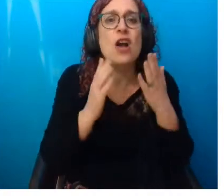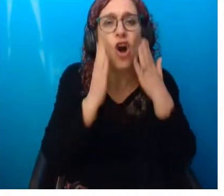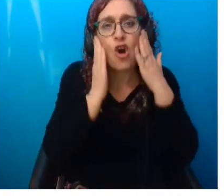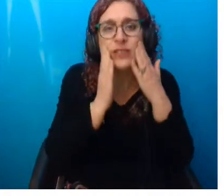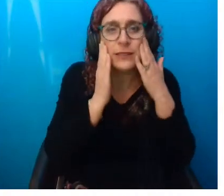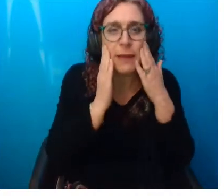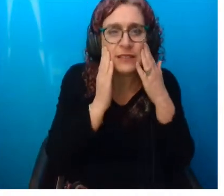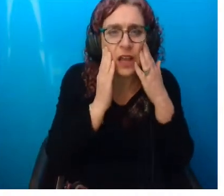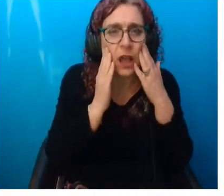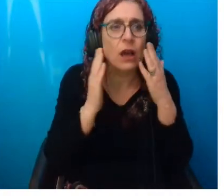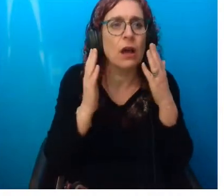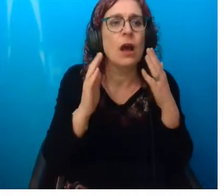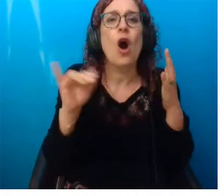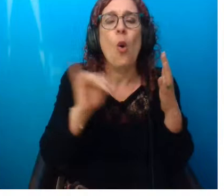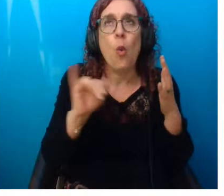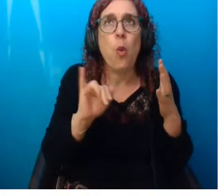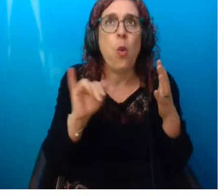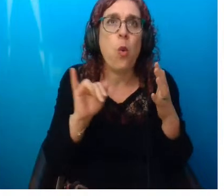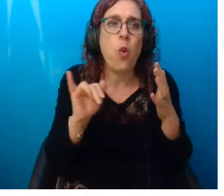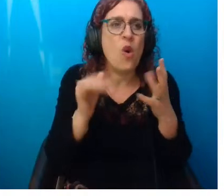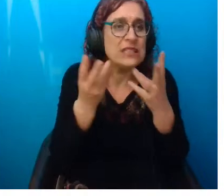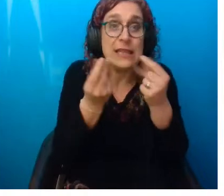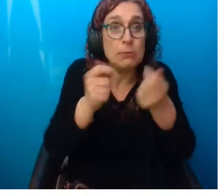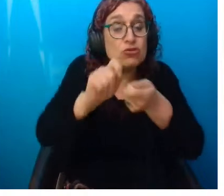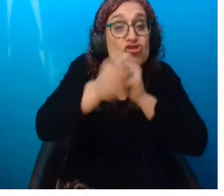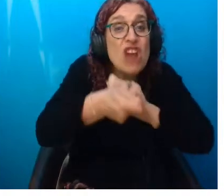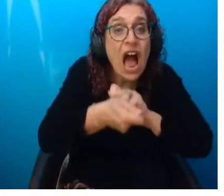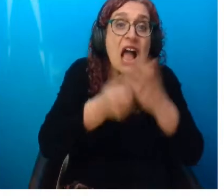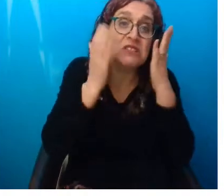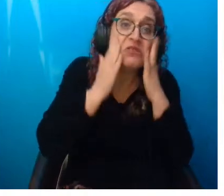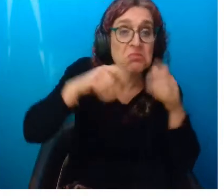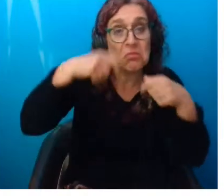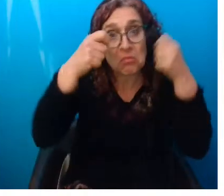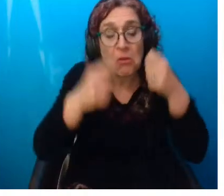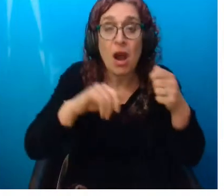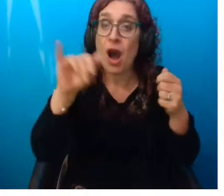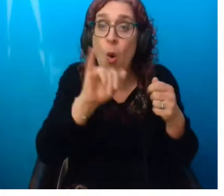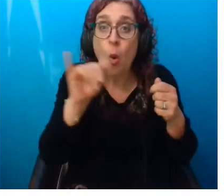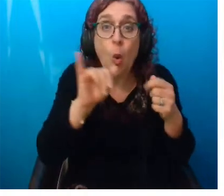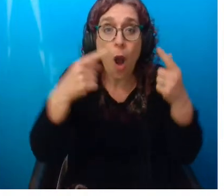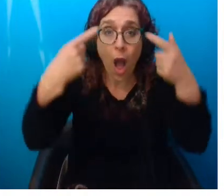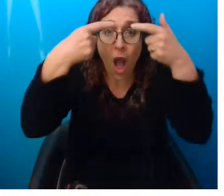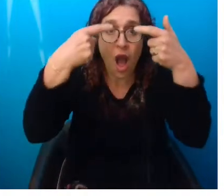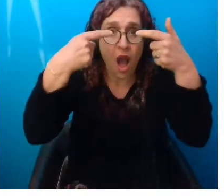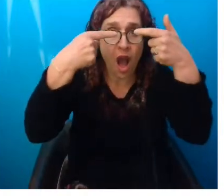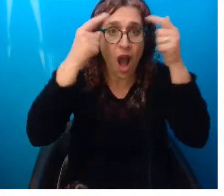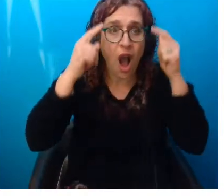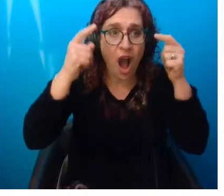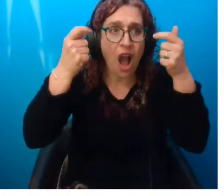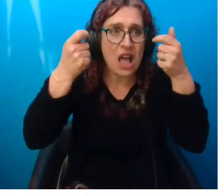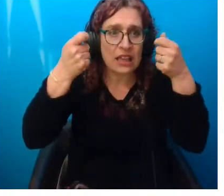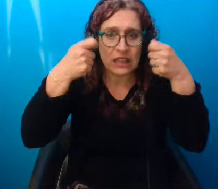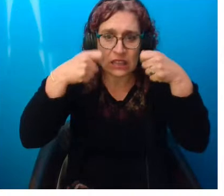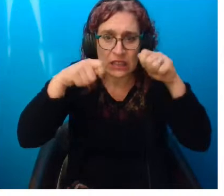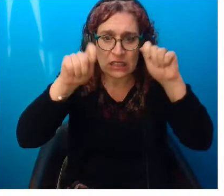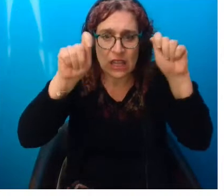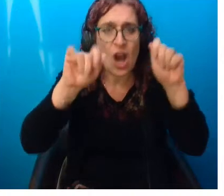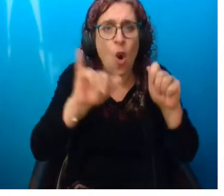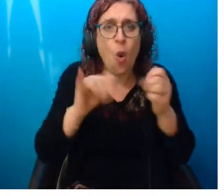change to that, or for the likes of eyelid disease, very markedly hand